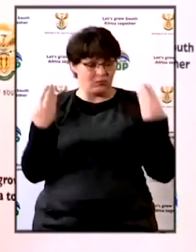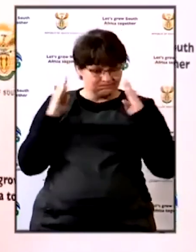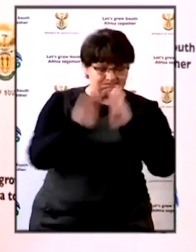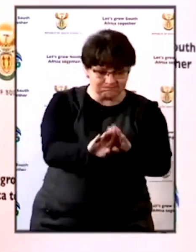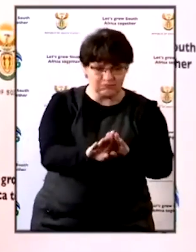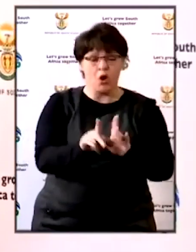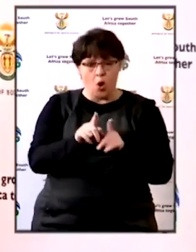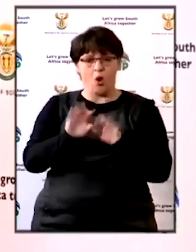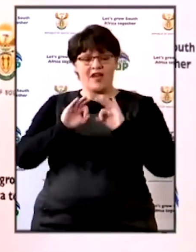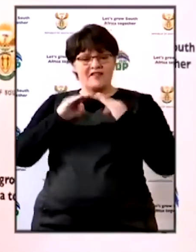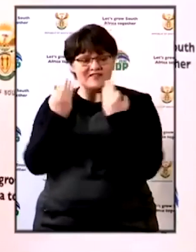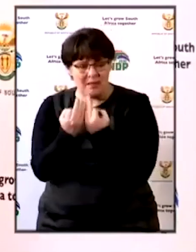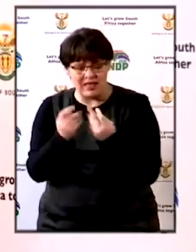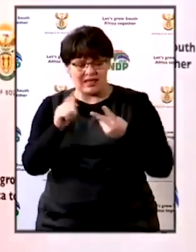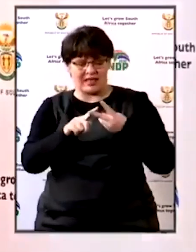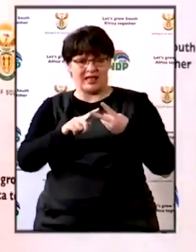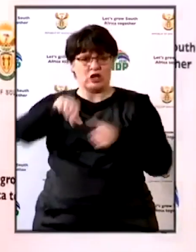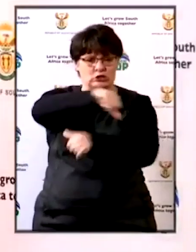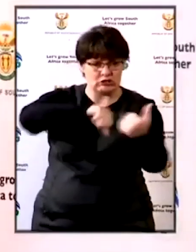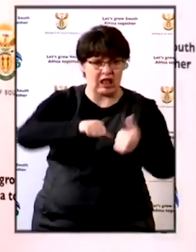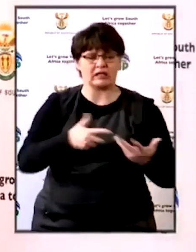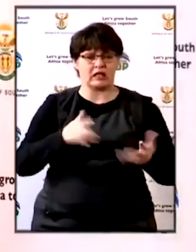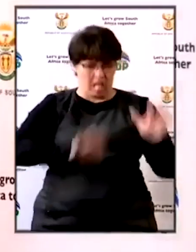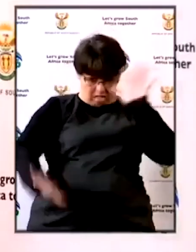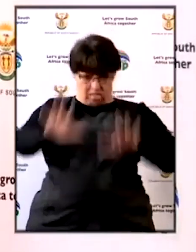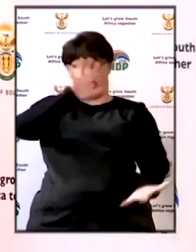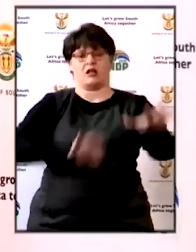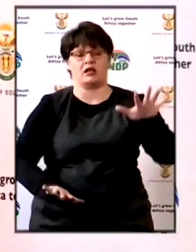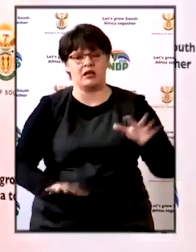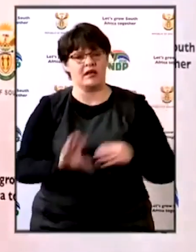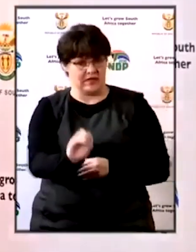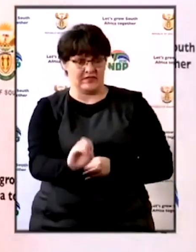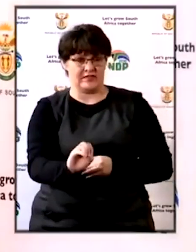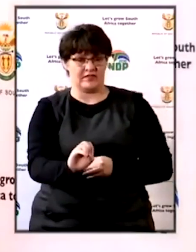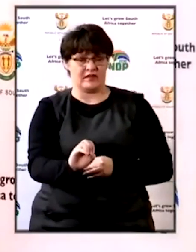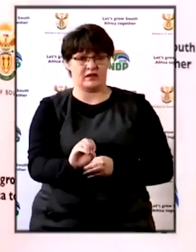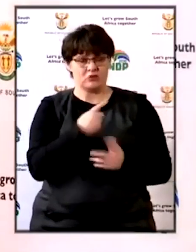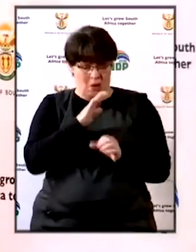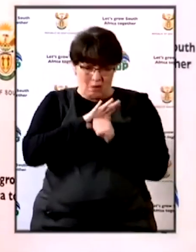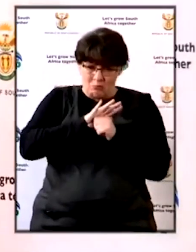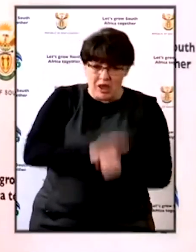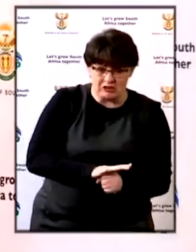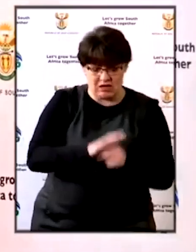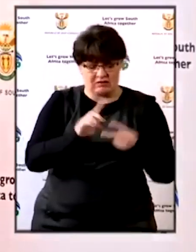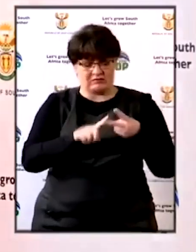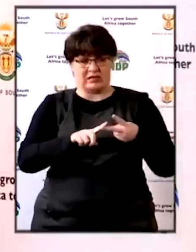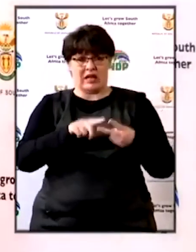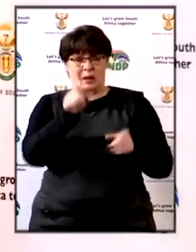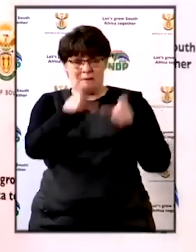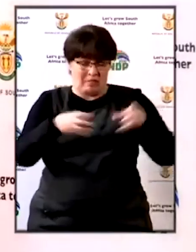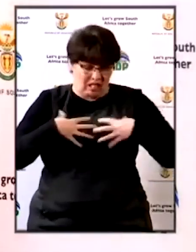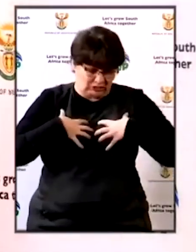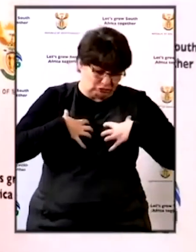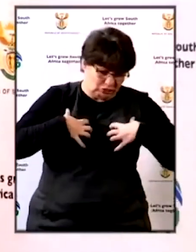on families and societies in general, has really created unprecedented pressure and anxiety. And therefore, we've